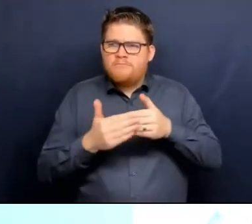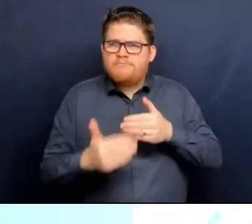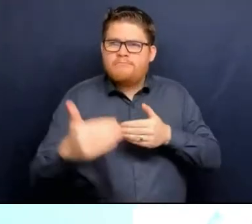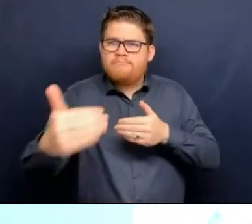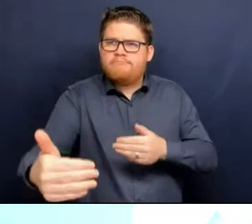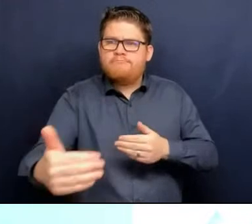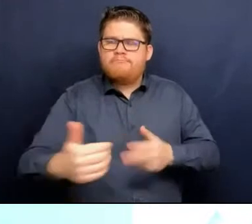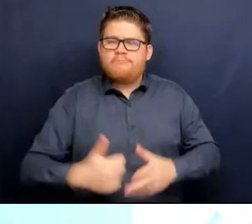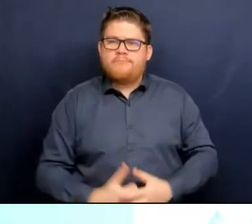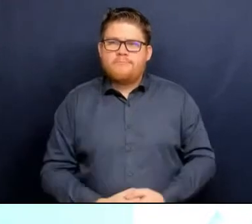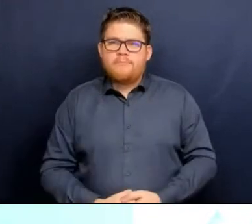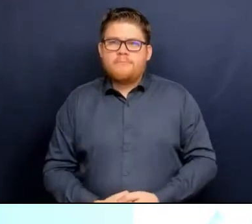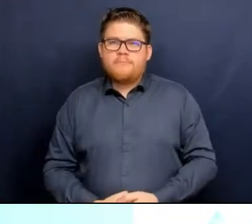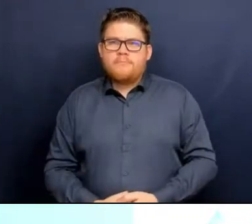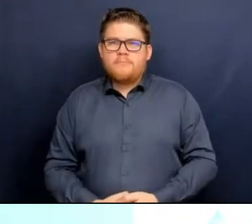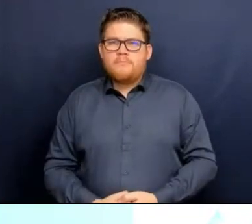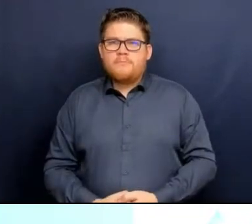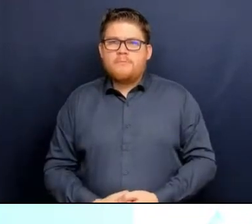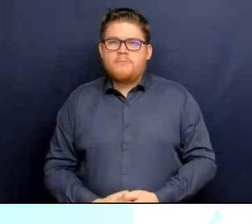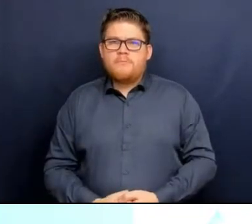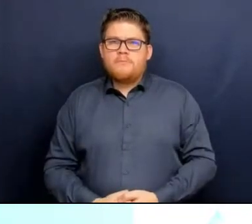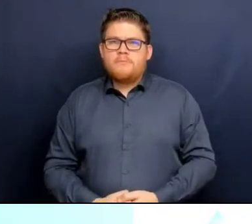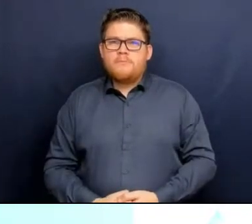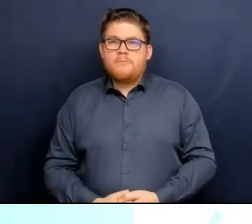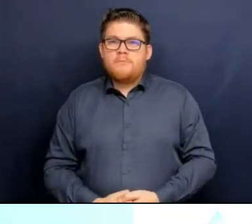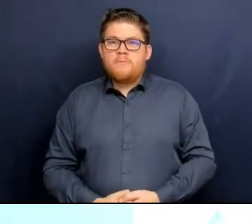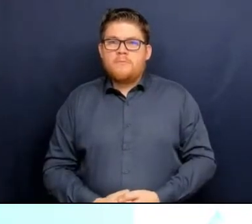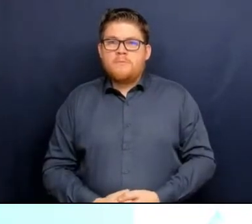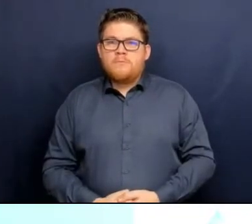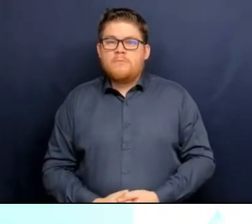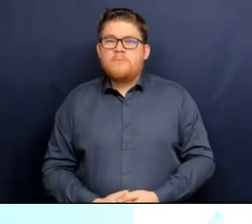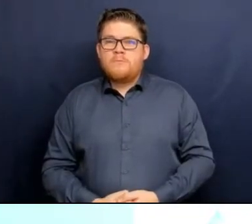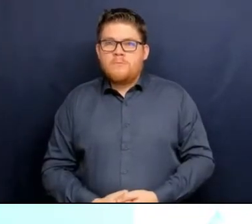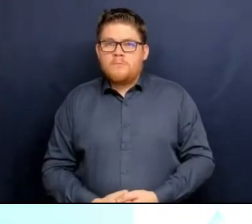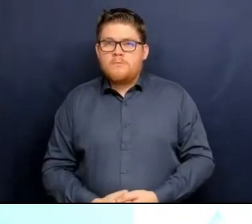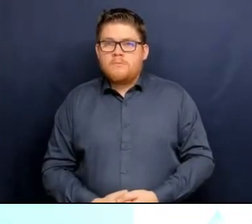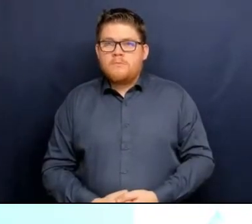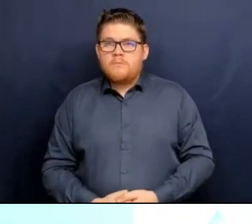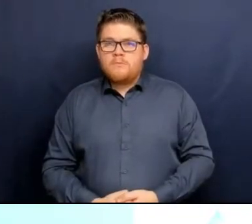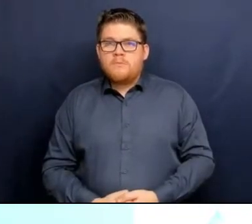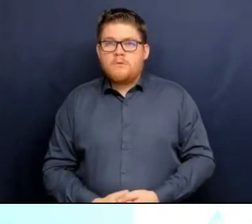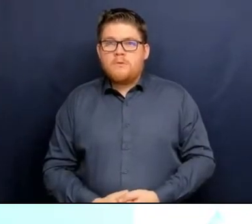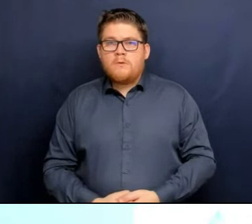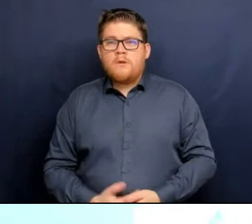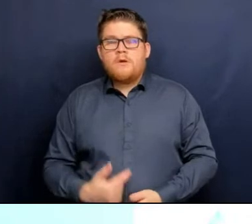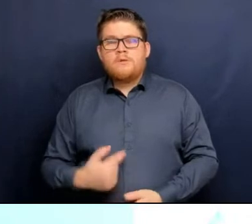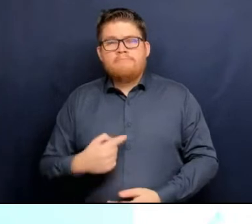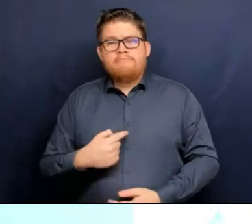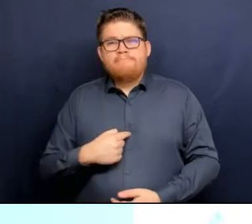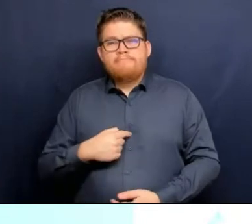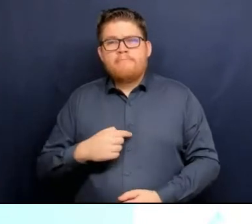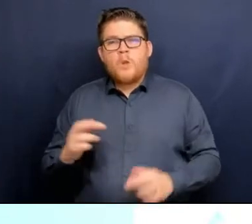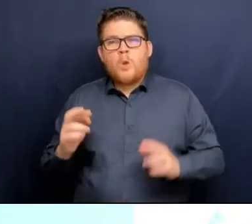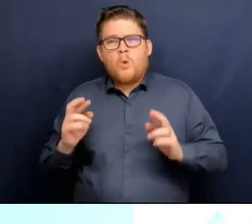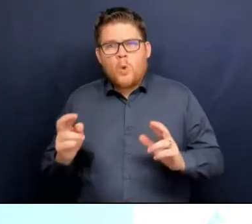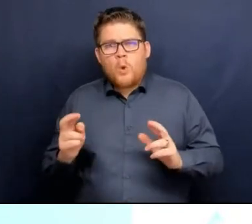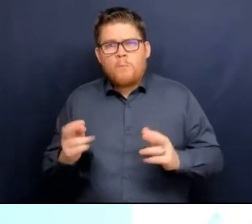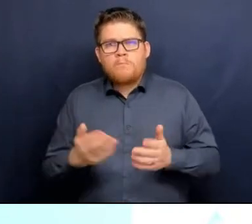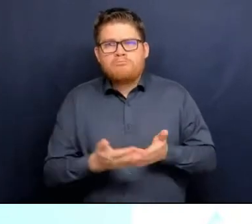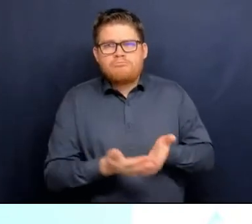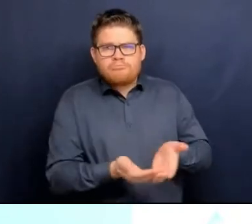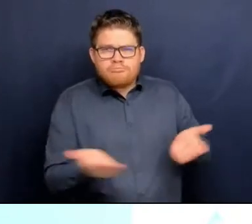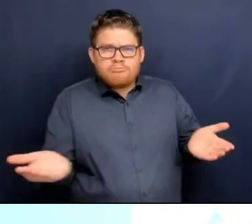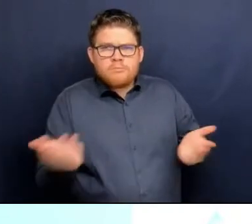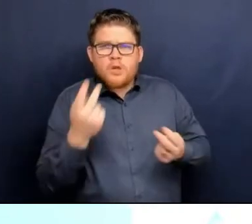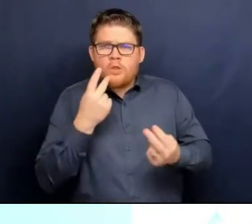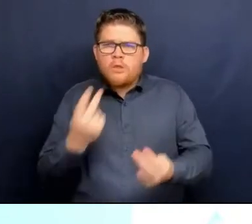tuning in to these issues today will take some time to reflect on the history of British Columbia, the history of Canada, how